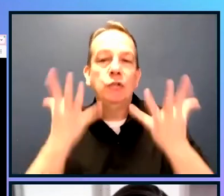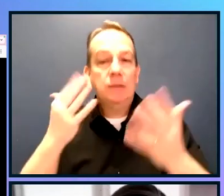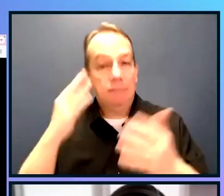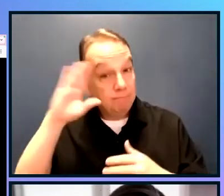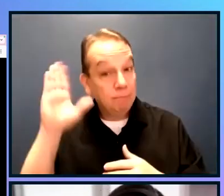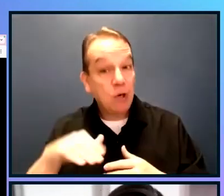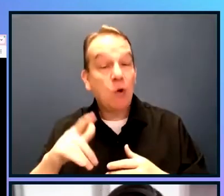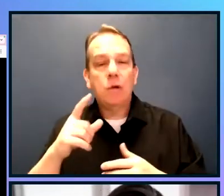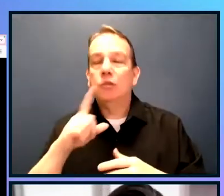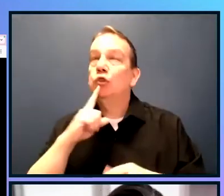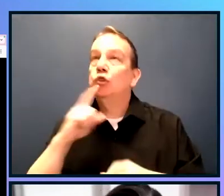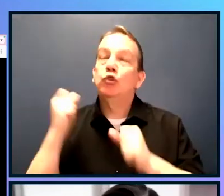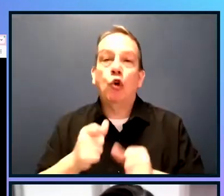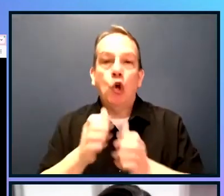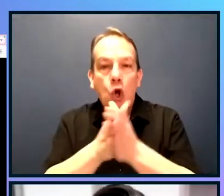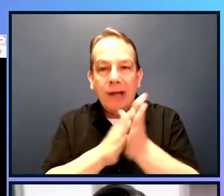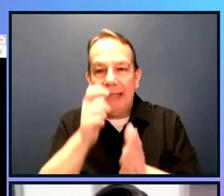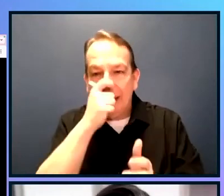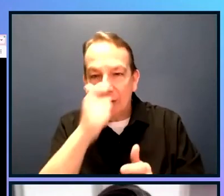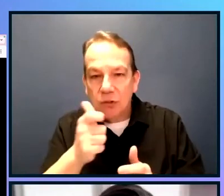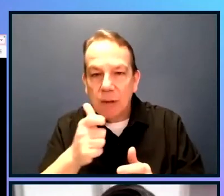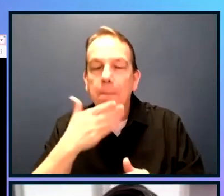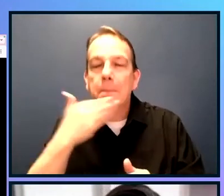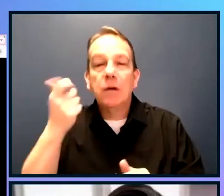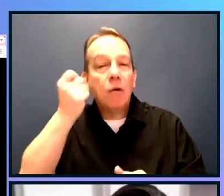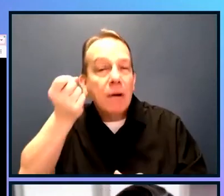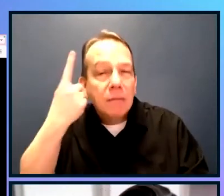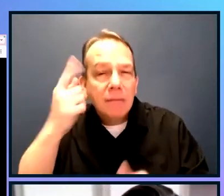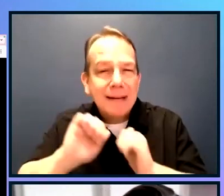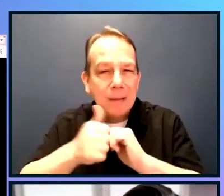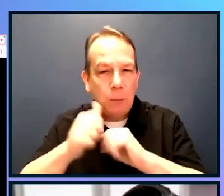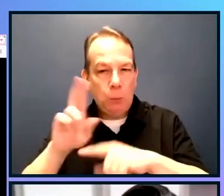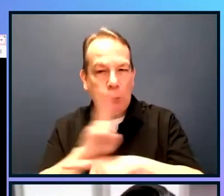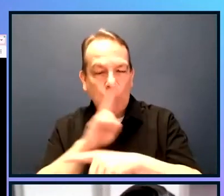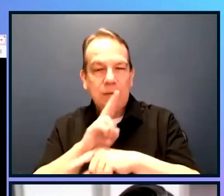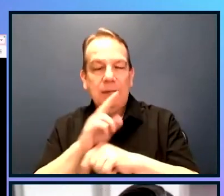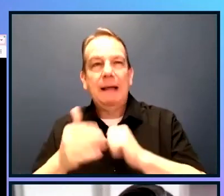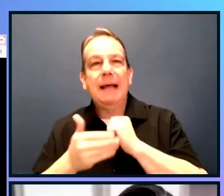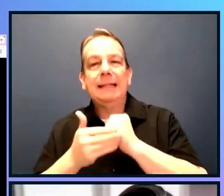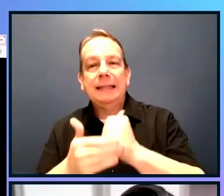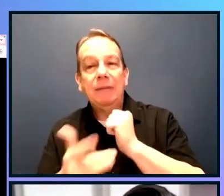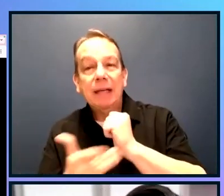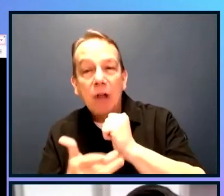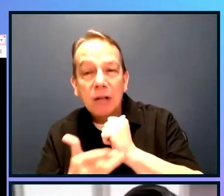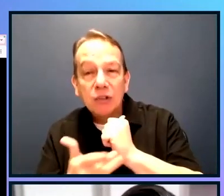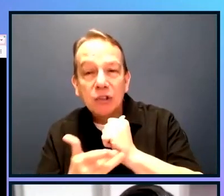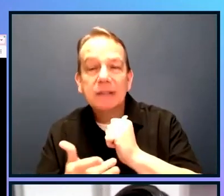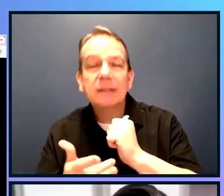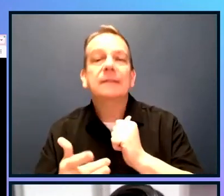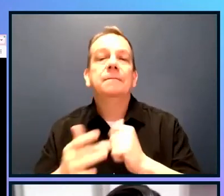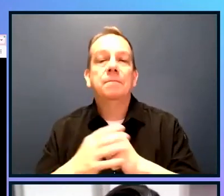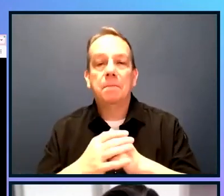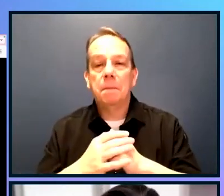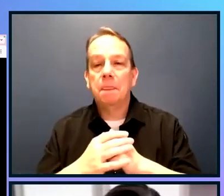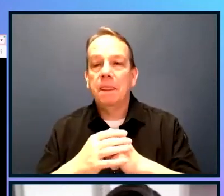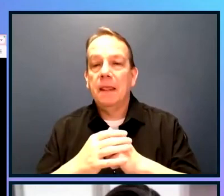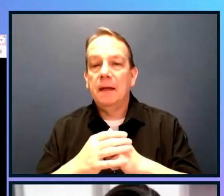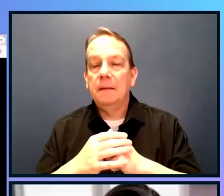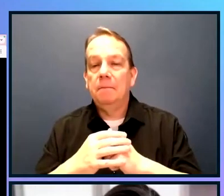such strong interest in better understanding how to use assistive technology, and we can